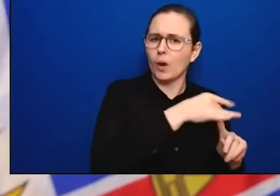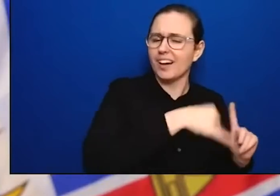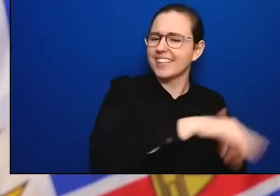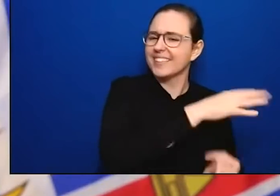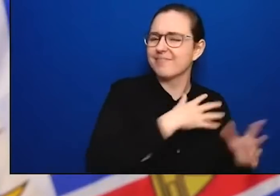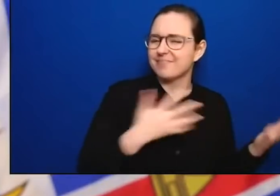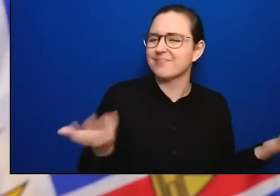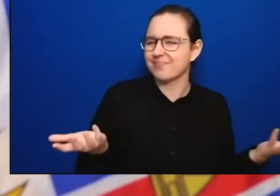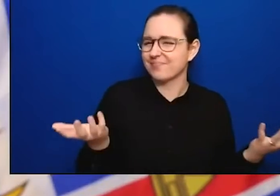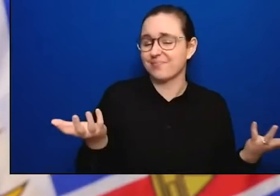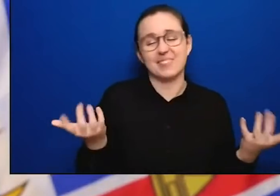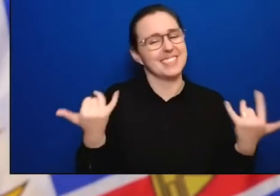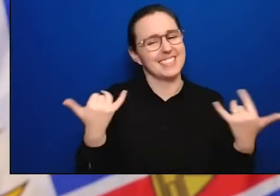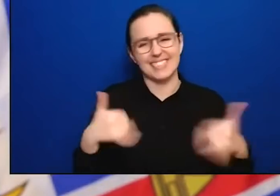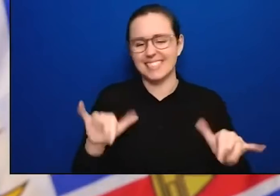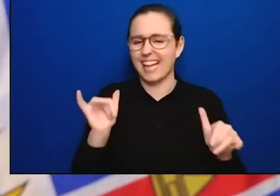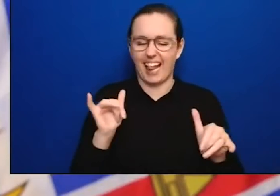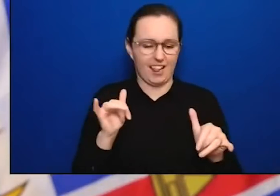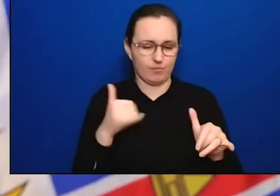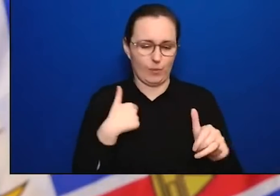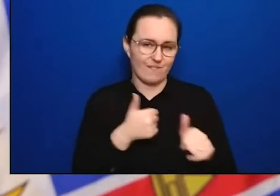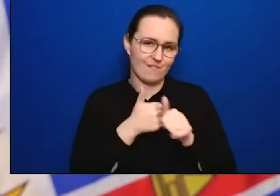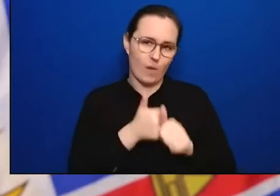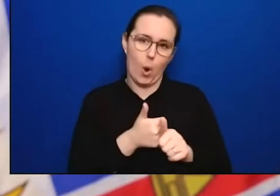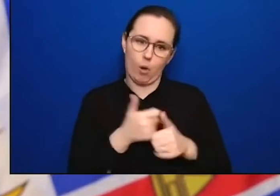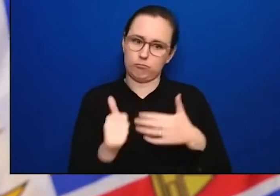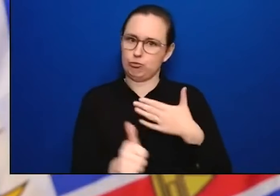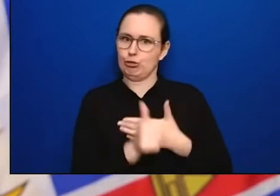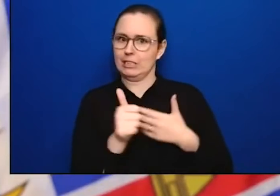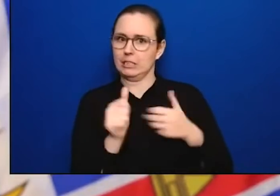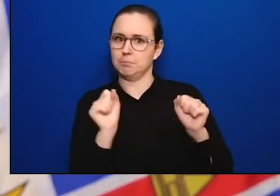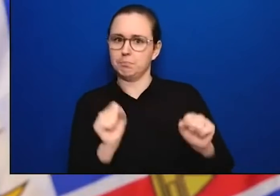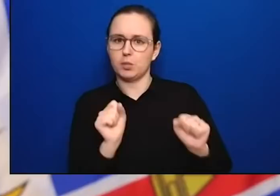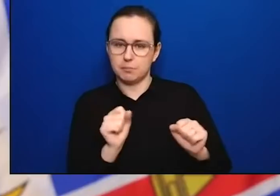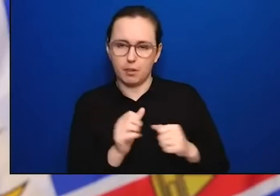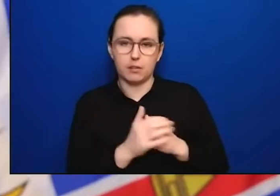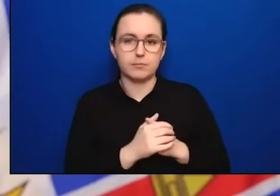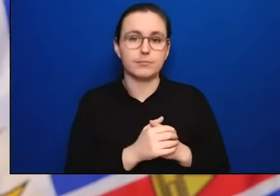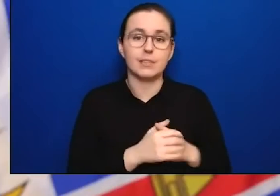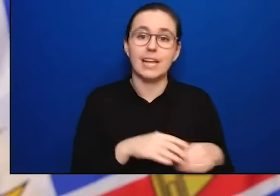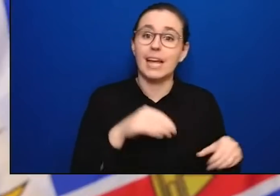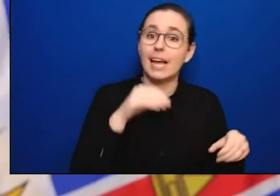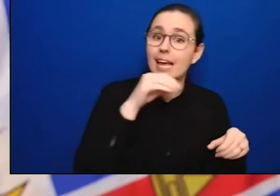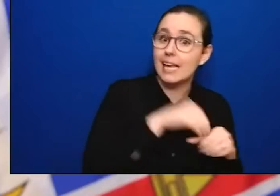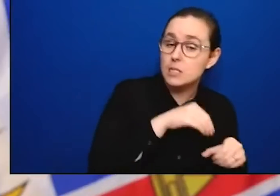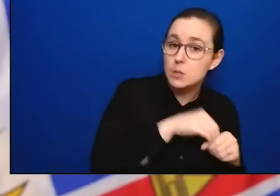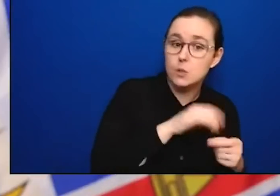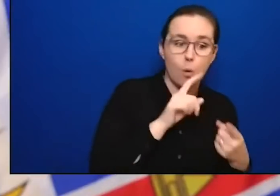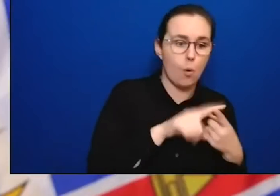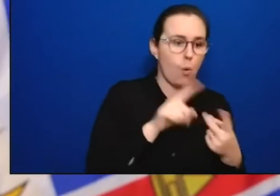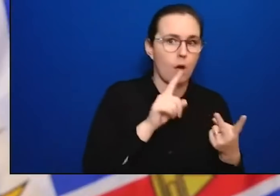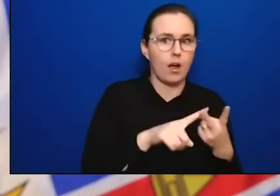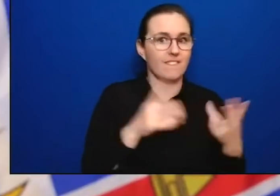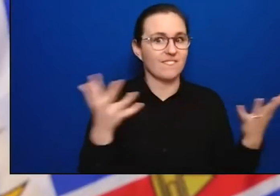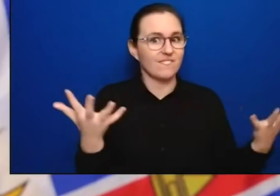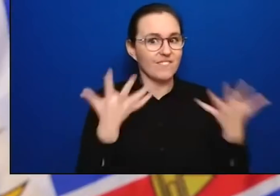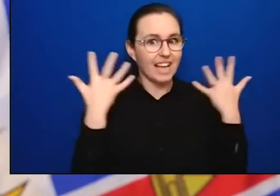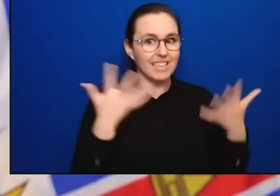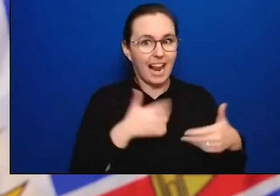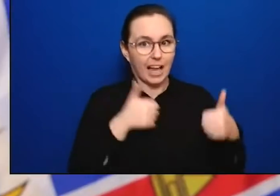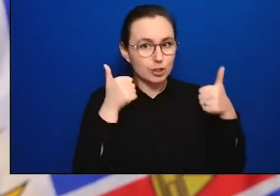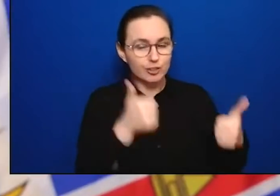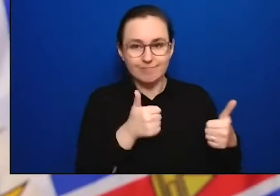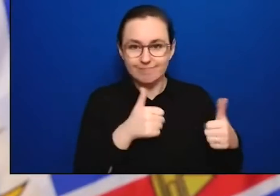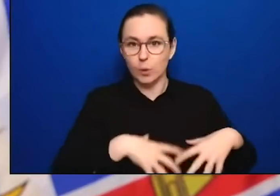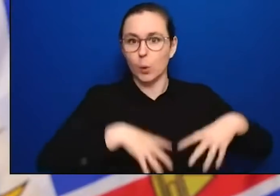don't see any at all. So it is based on risk. That has not changed. The factors that we're seeing have not changed.